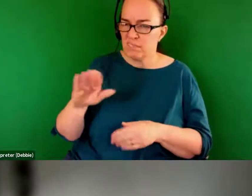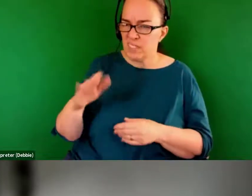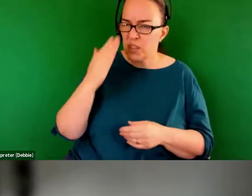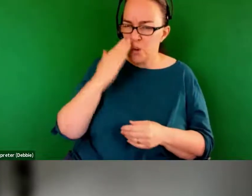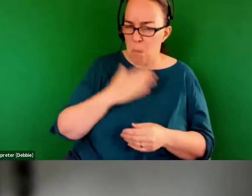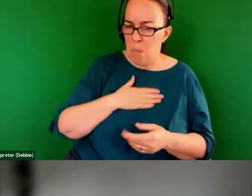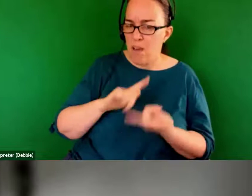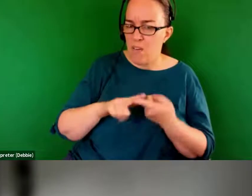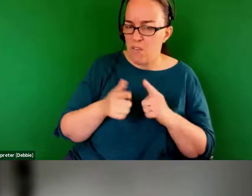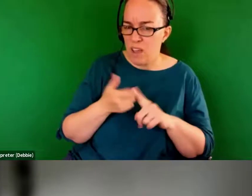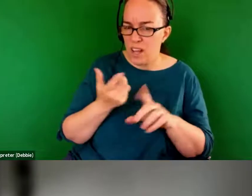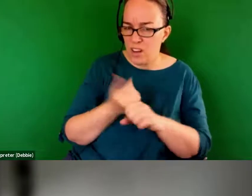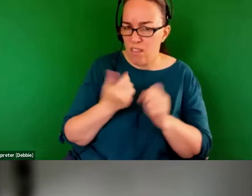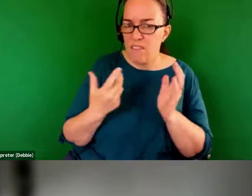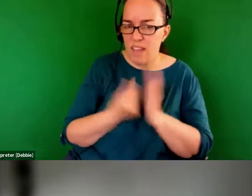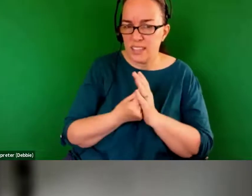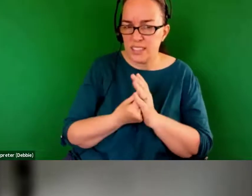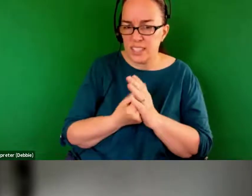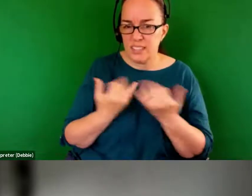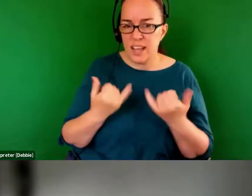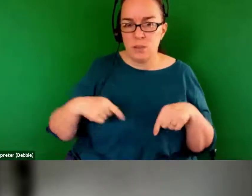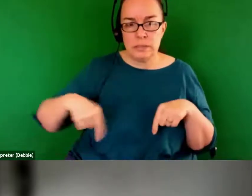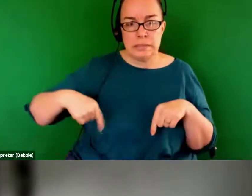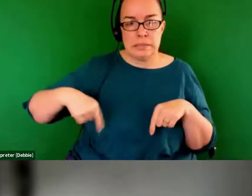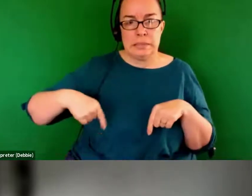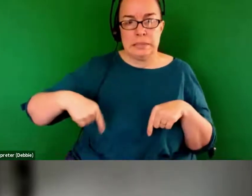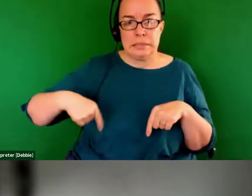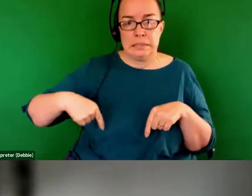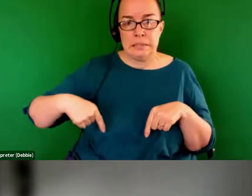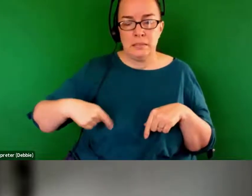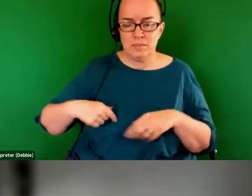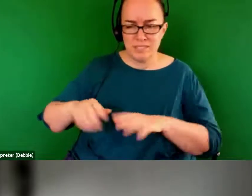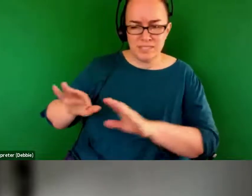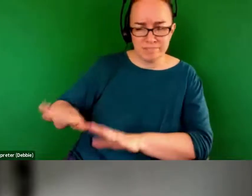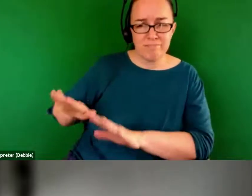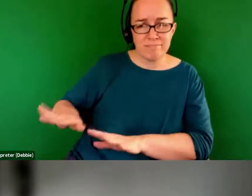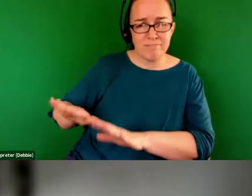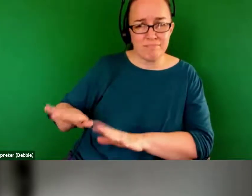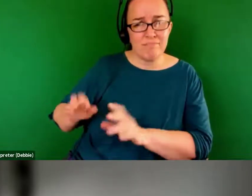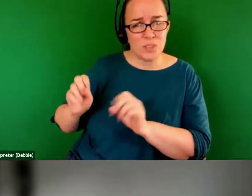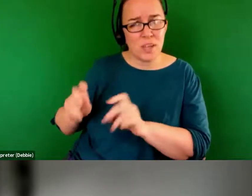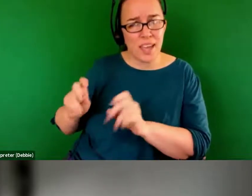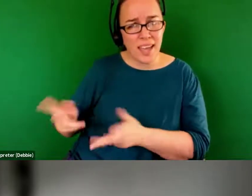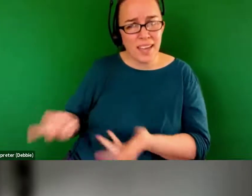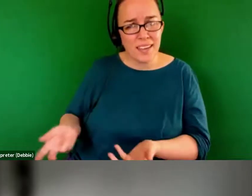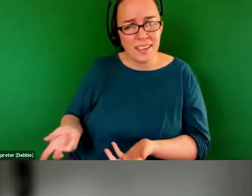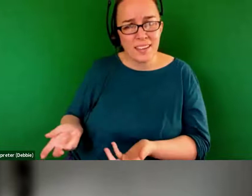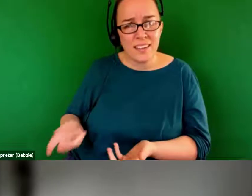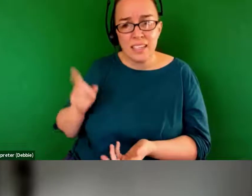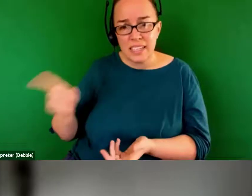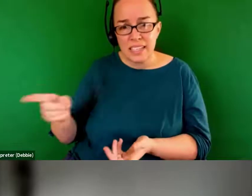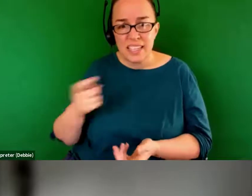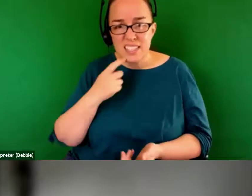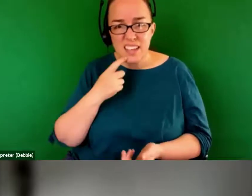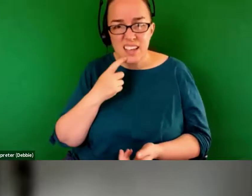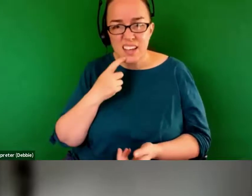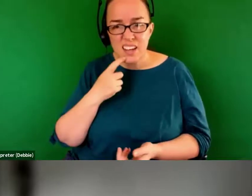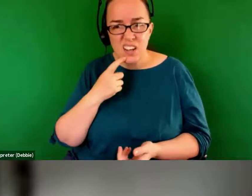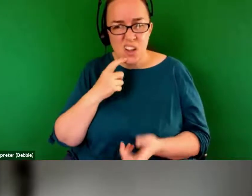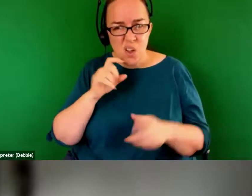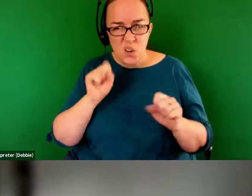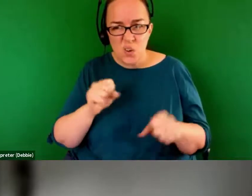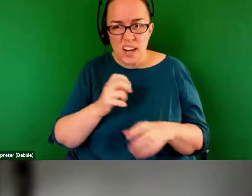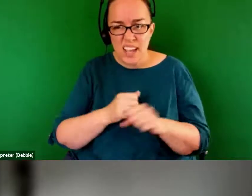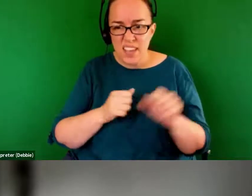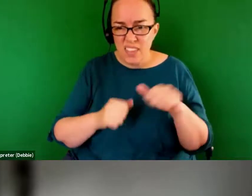the vaccine and is a little nervous now. I'm trying to convince him. He asked me if he could continue to get other